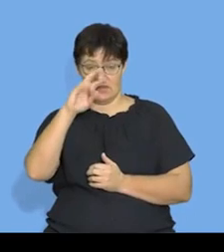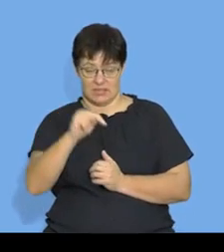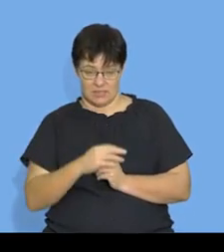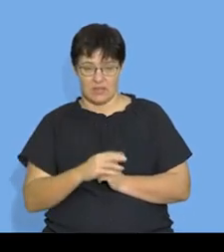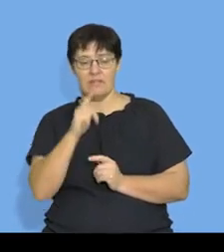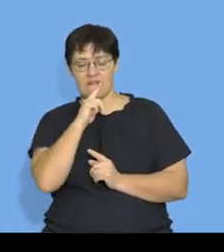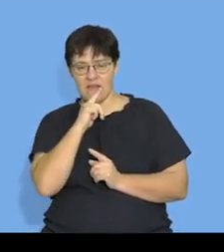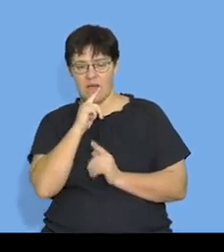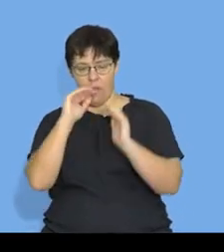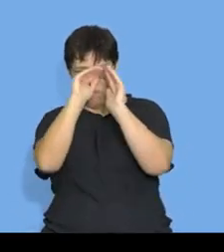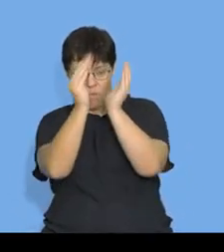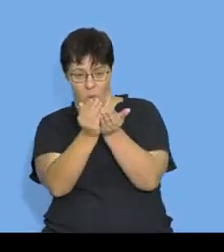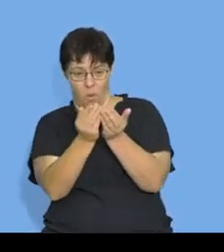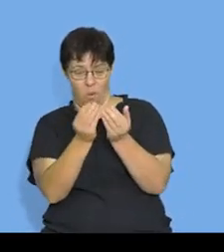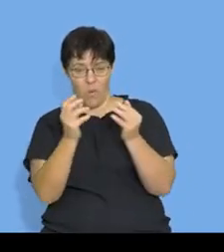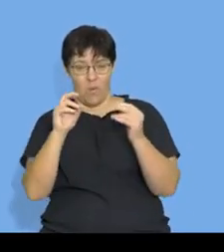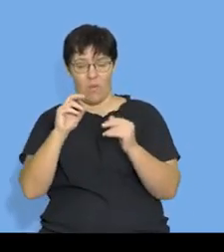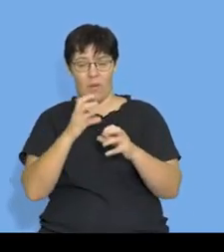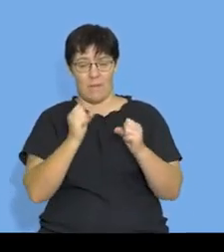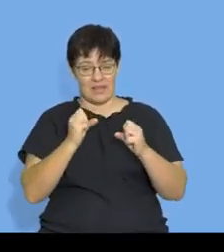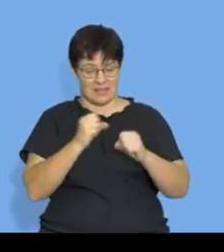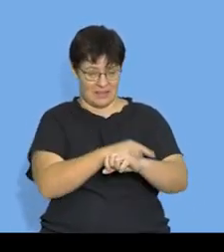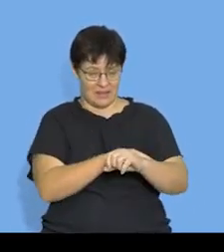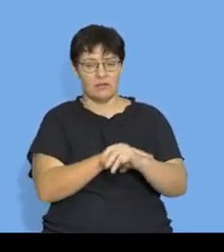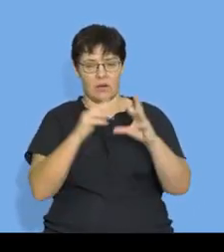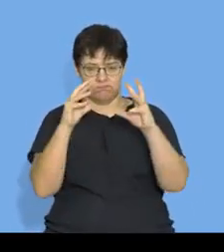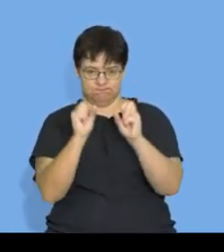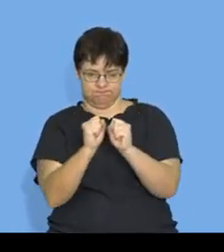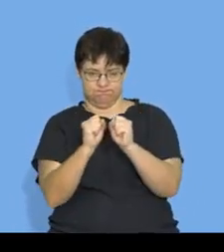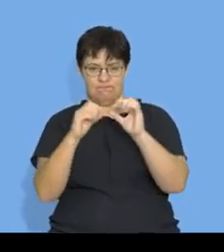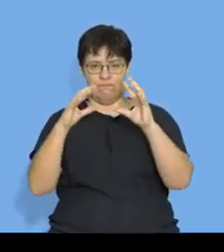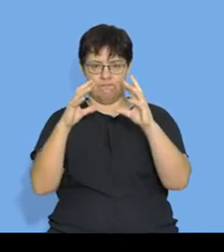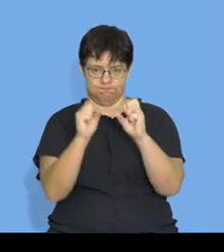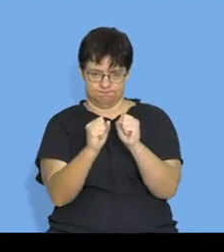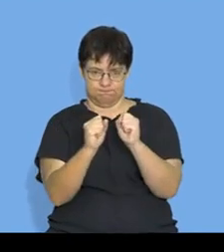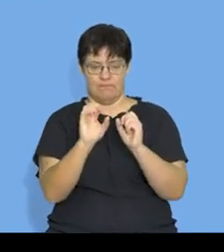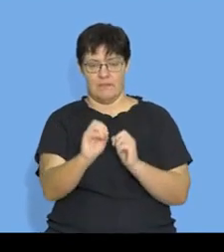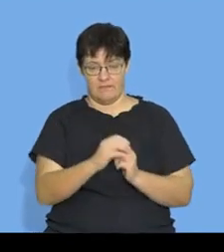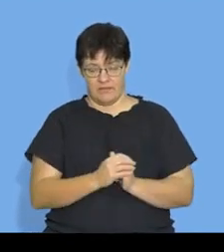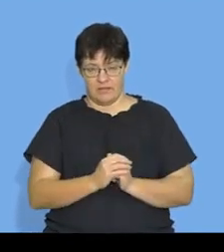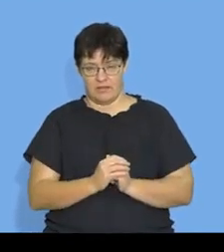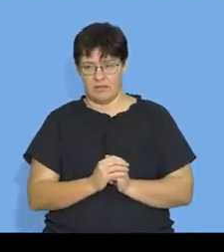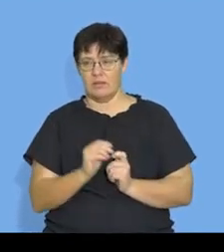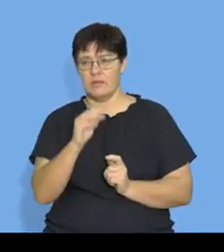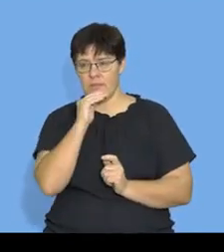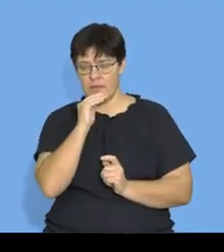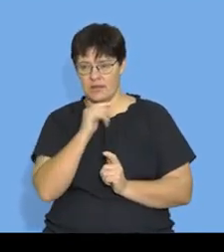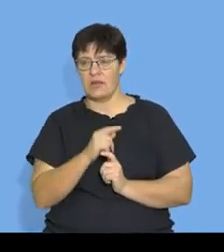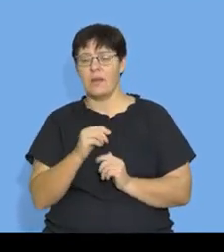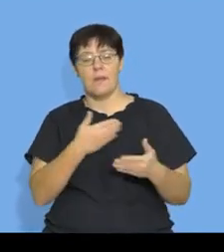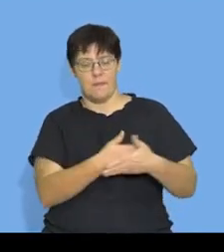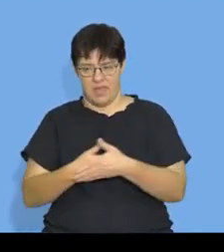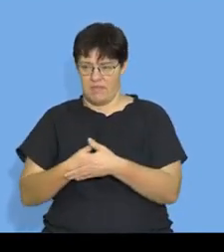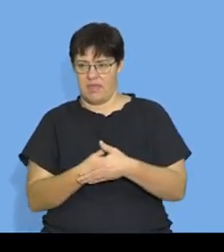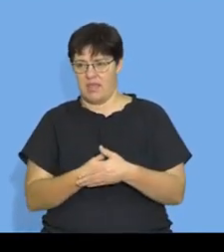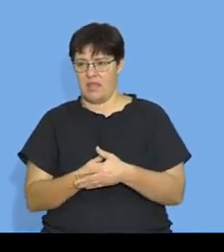the muscle walls of the endometrium, causing the process of muscle contraction. This will then cause